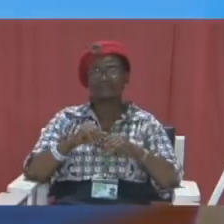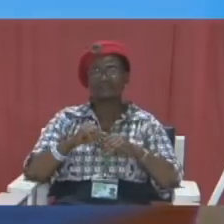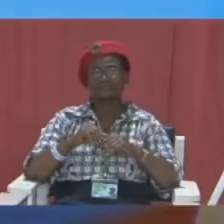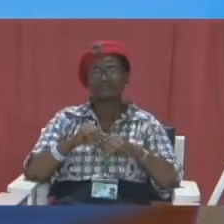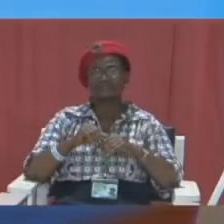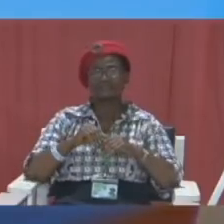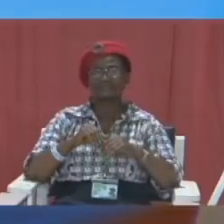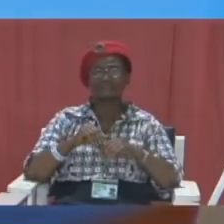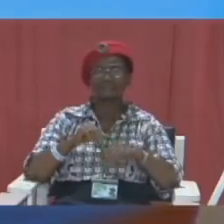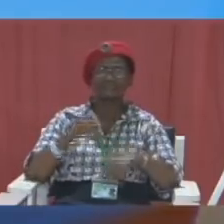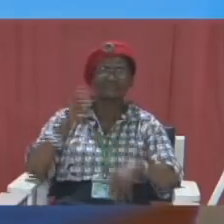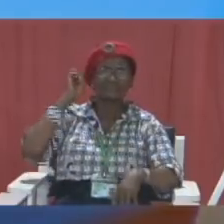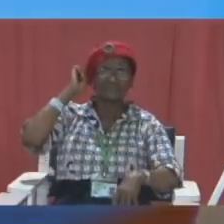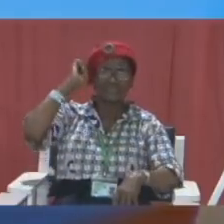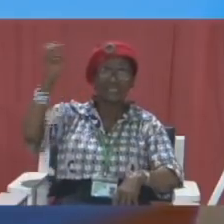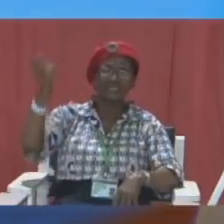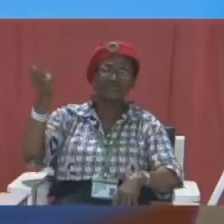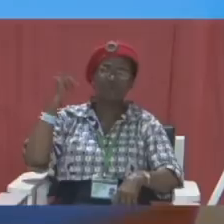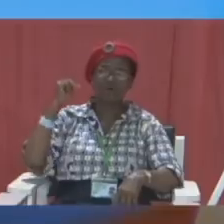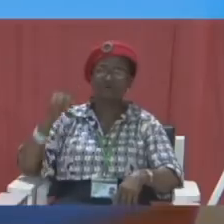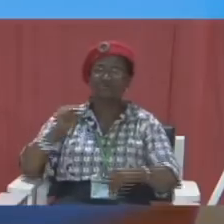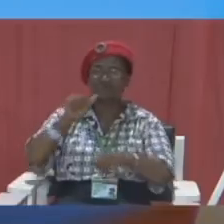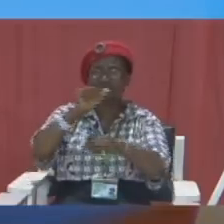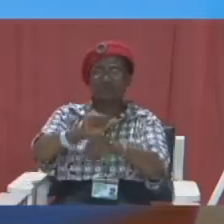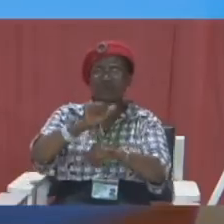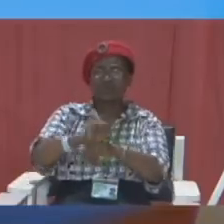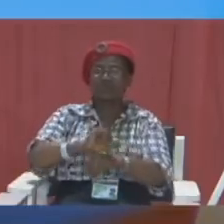And he was working here in Lagos. Oh, since they